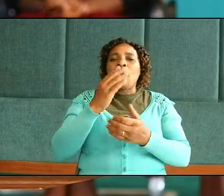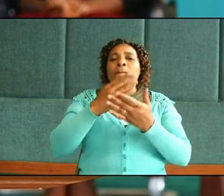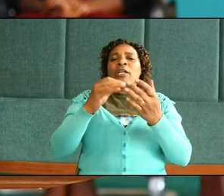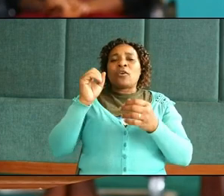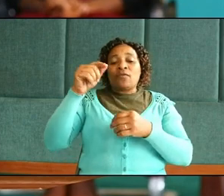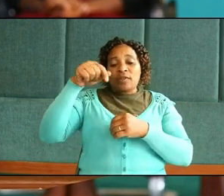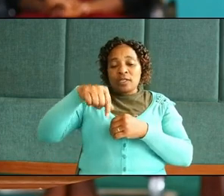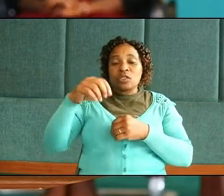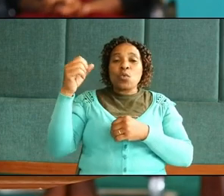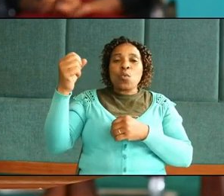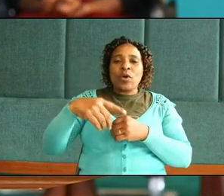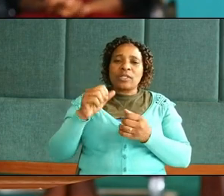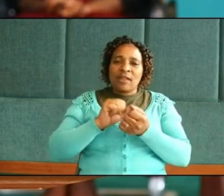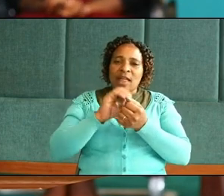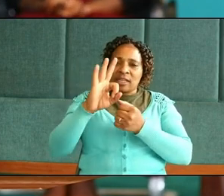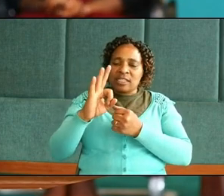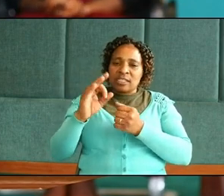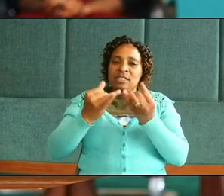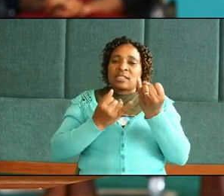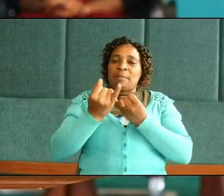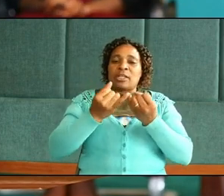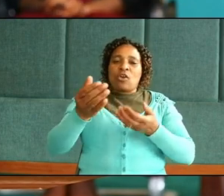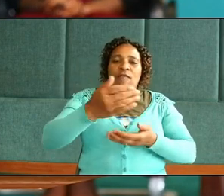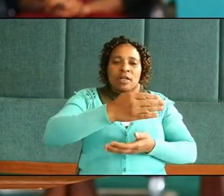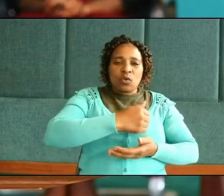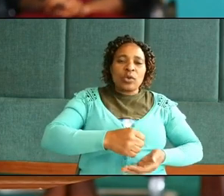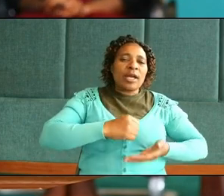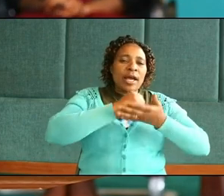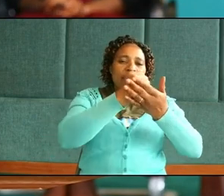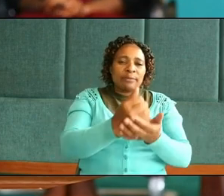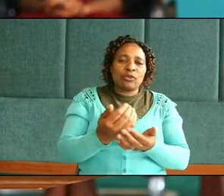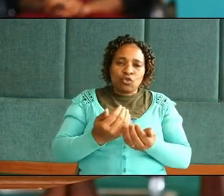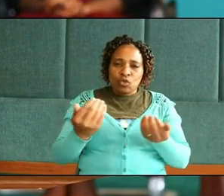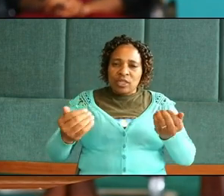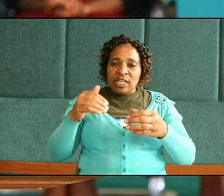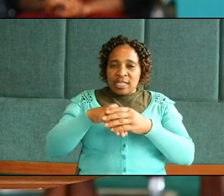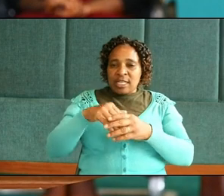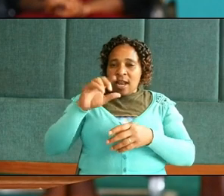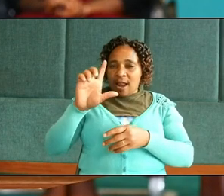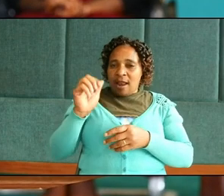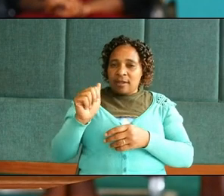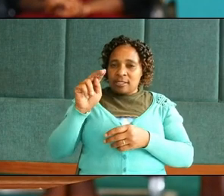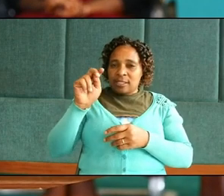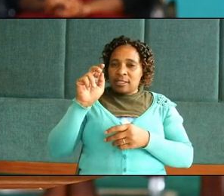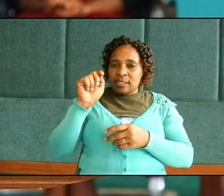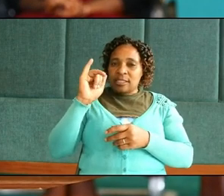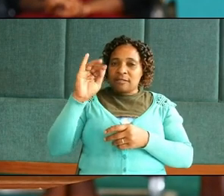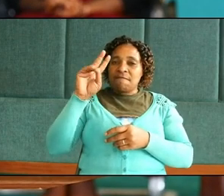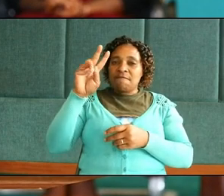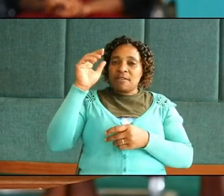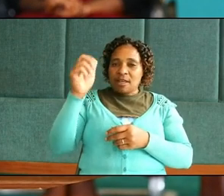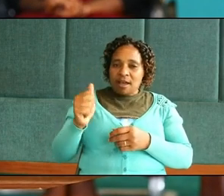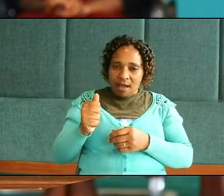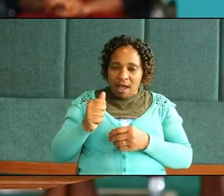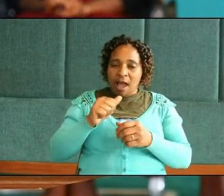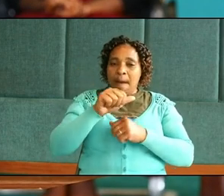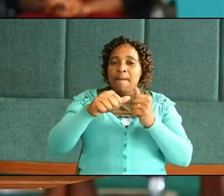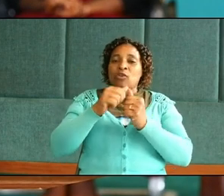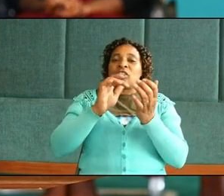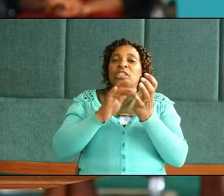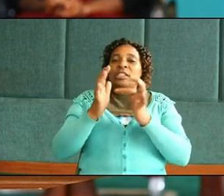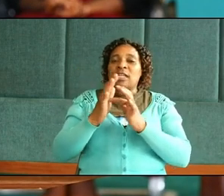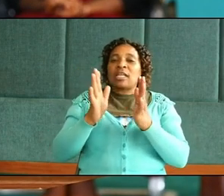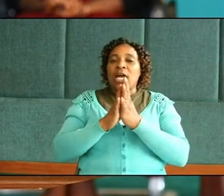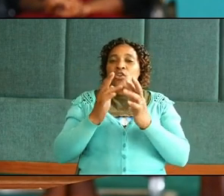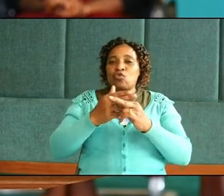this quarter's 13th Sabbath offering will help children in Latvia learn more about Jesus and his soon coming. The